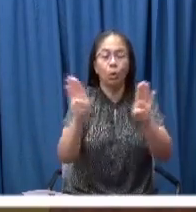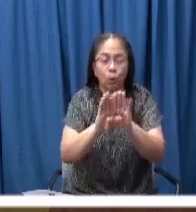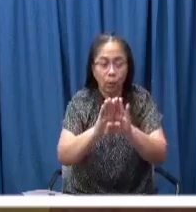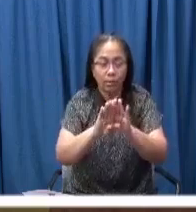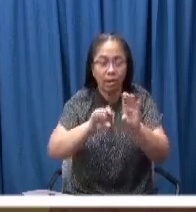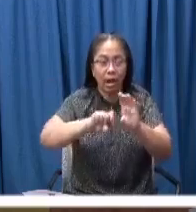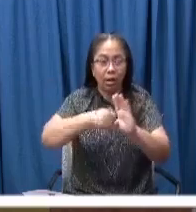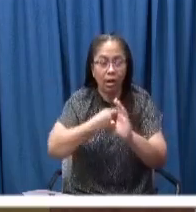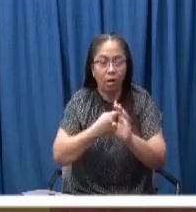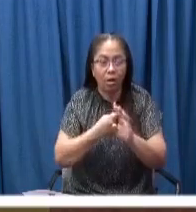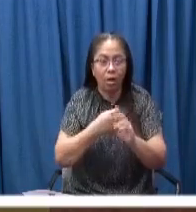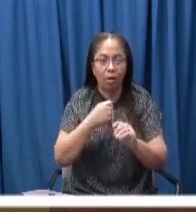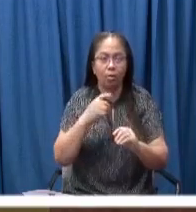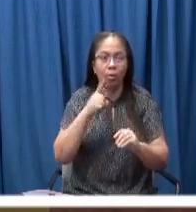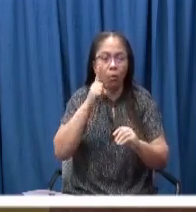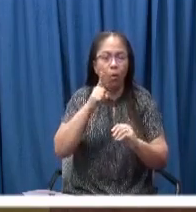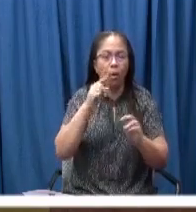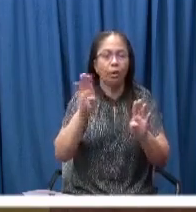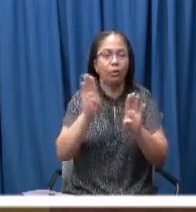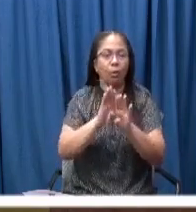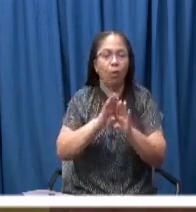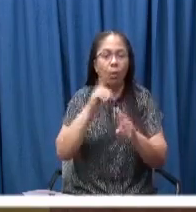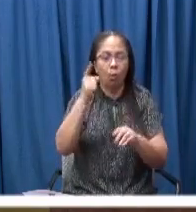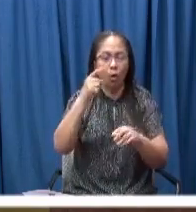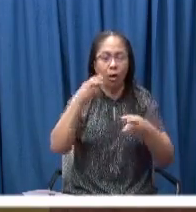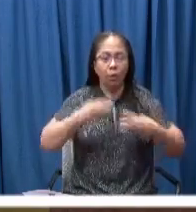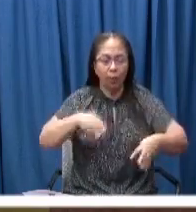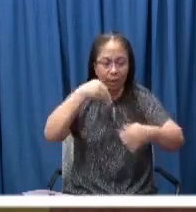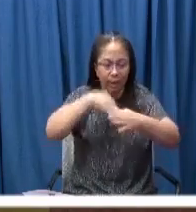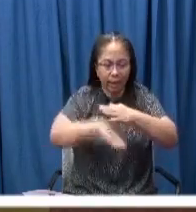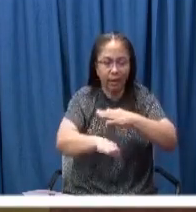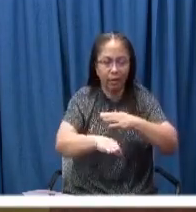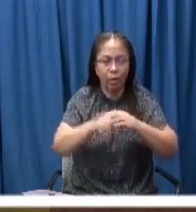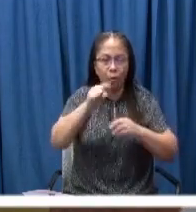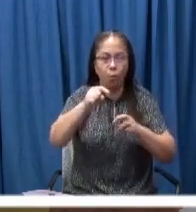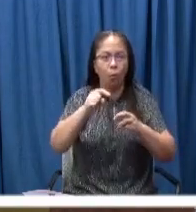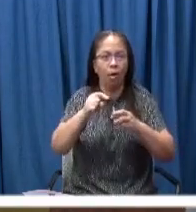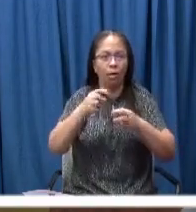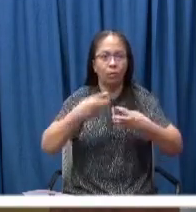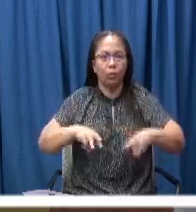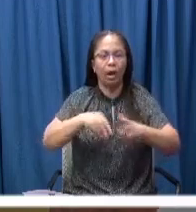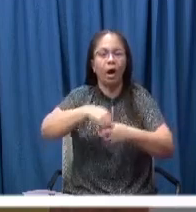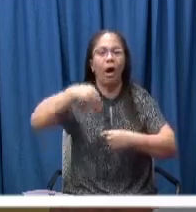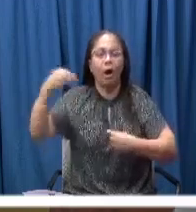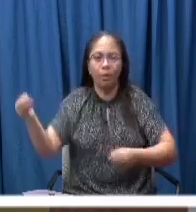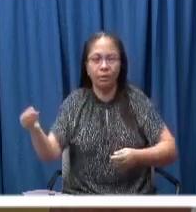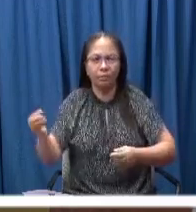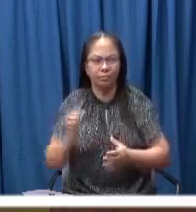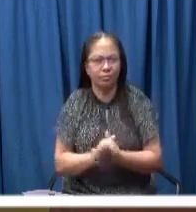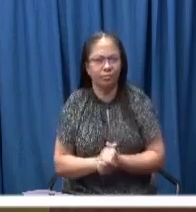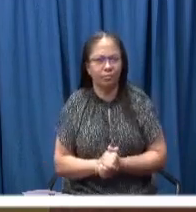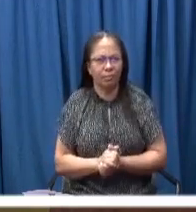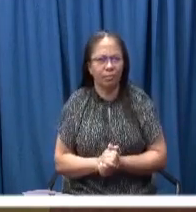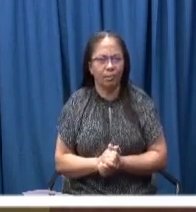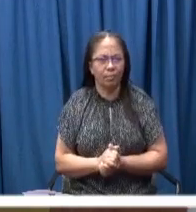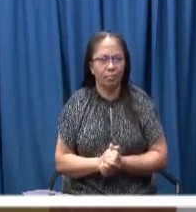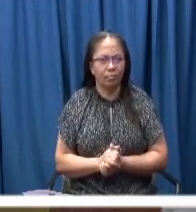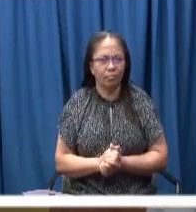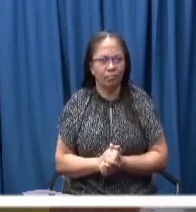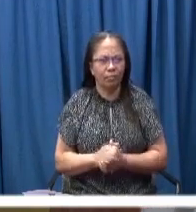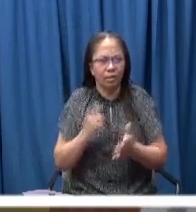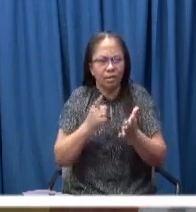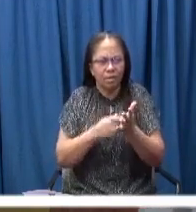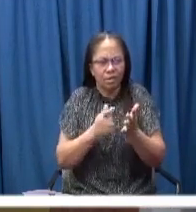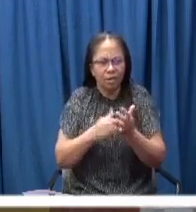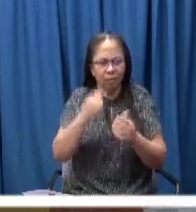in and there's only one way out. In baptism, many times when it's not in Mass, I